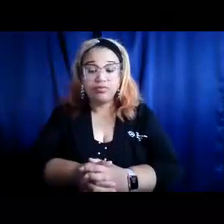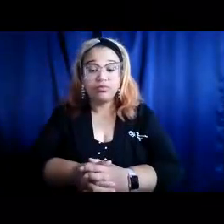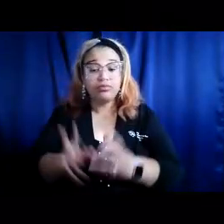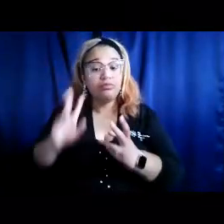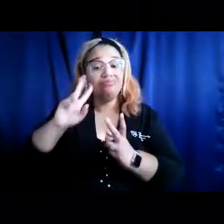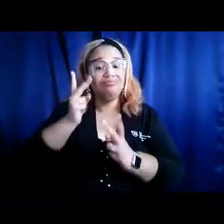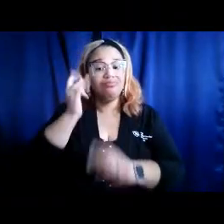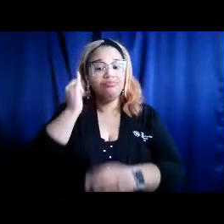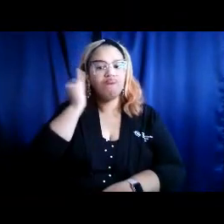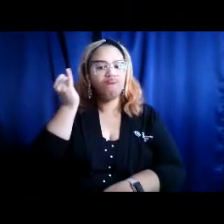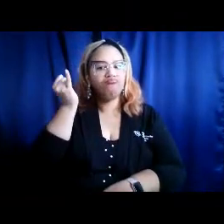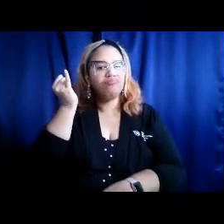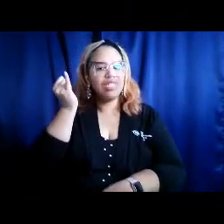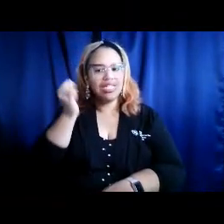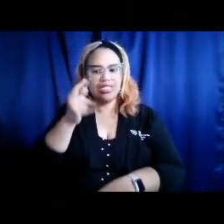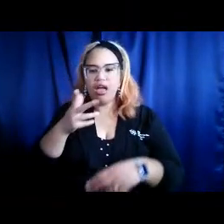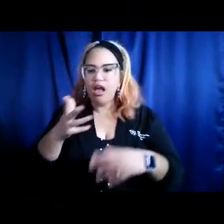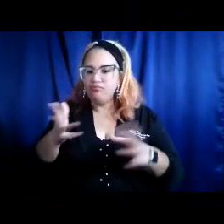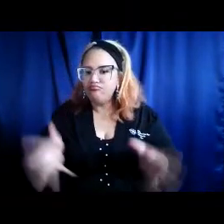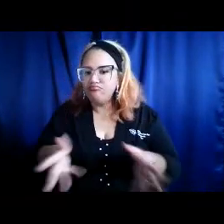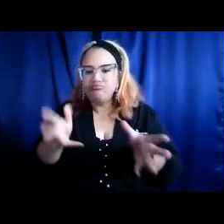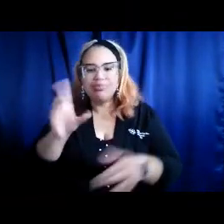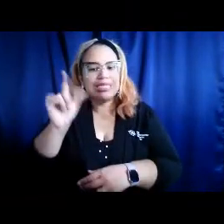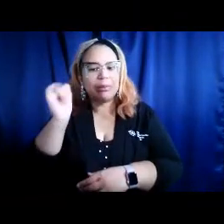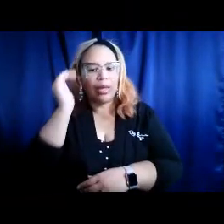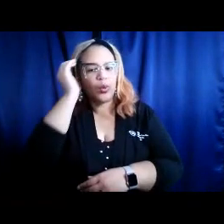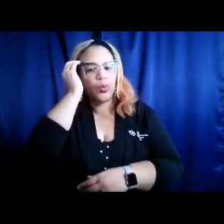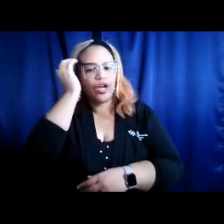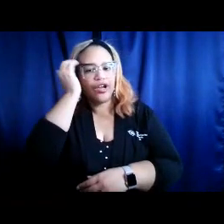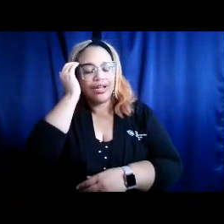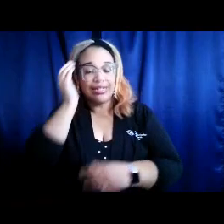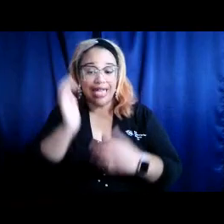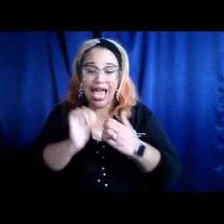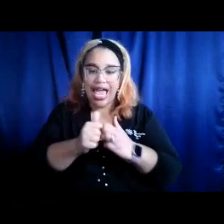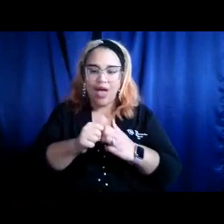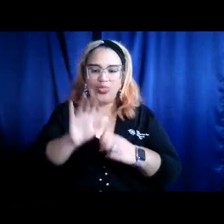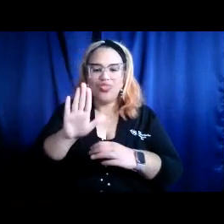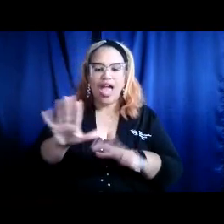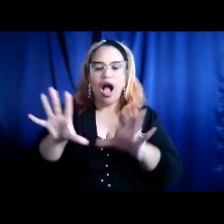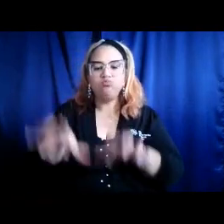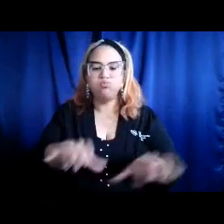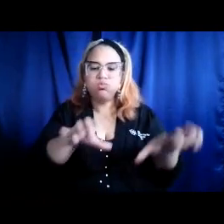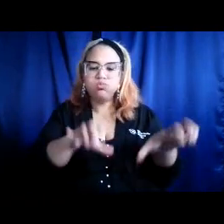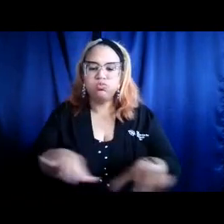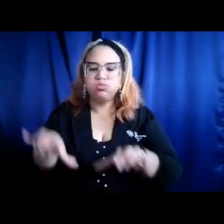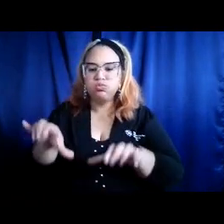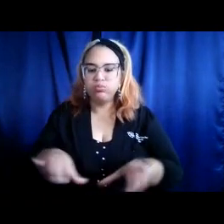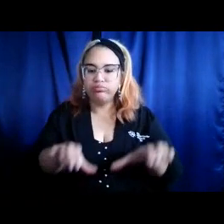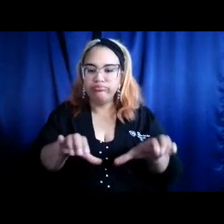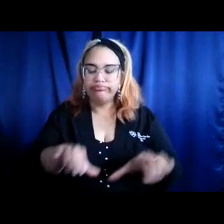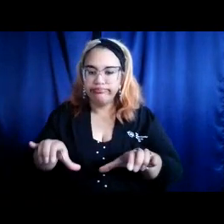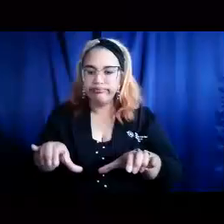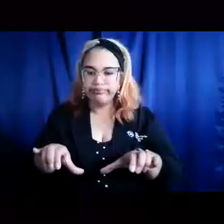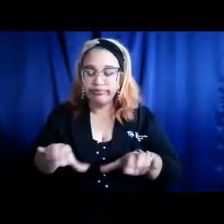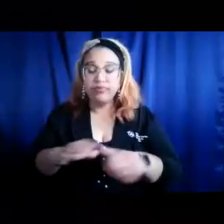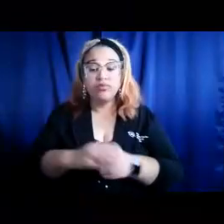feel respected, valued, and supported. Now, here are some ways supervisors and leaders can actively promote disability